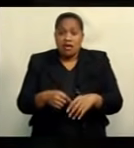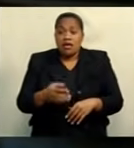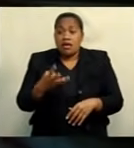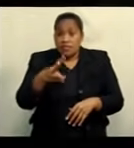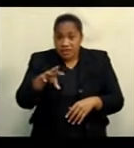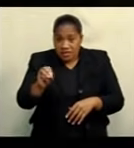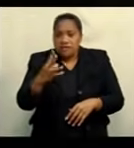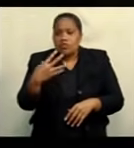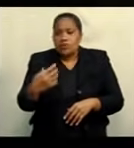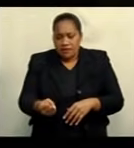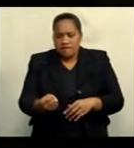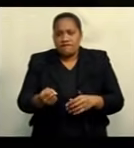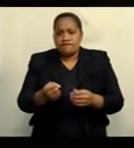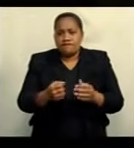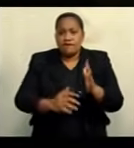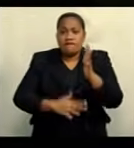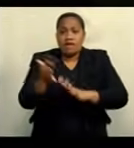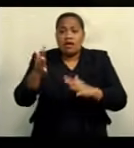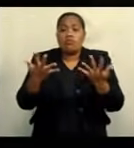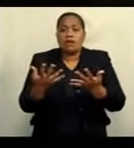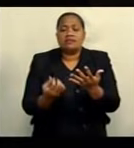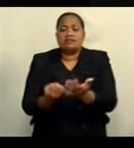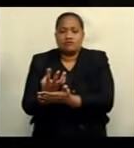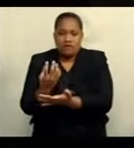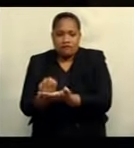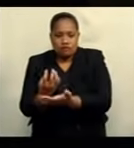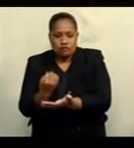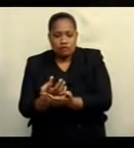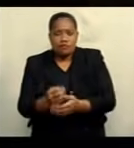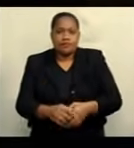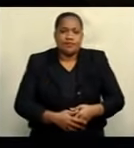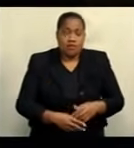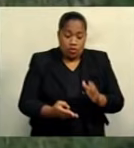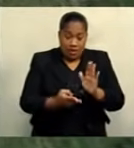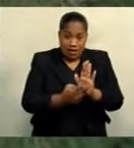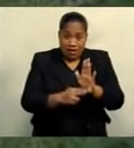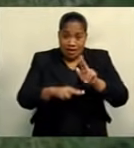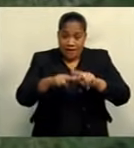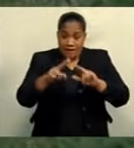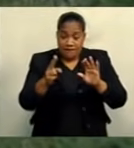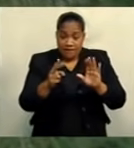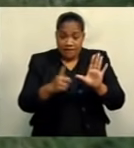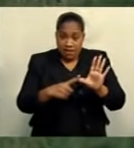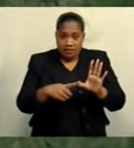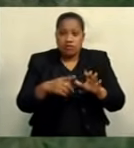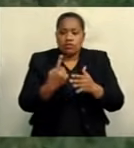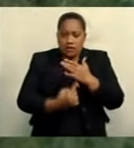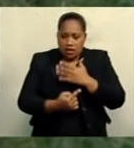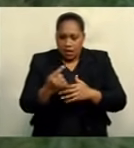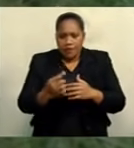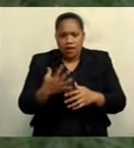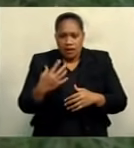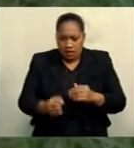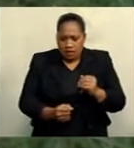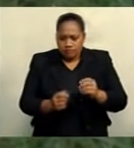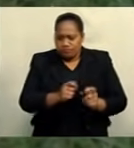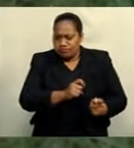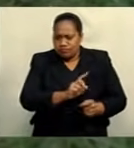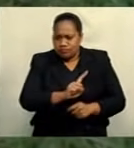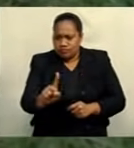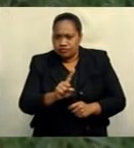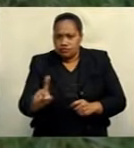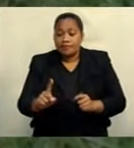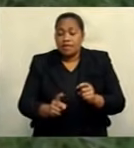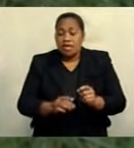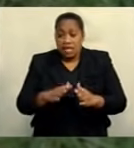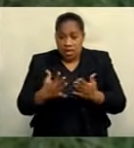Sabu Sabu. From January to August, the NFA has dealt with 75 structural fires, which cost around $6.7